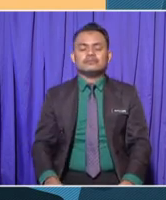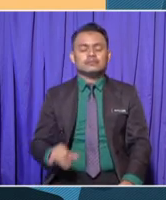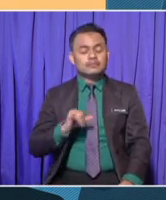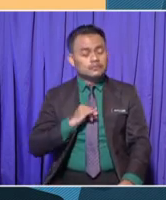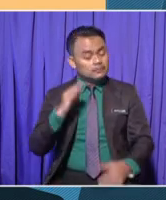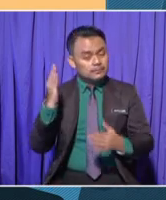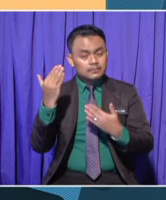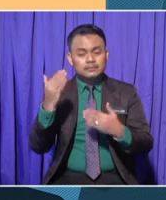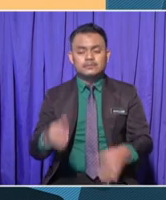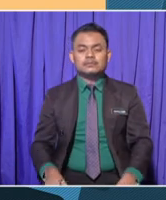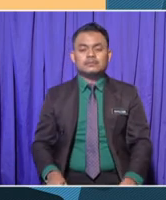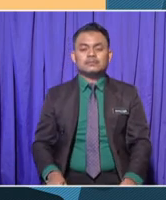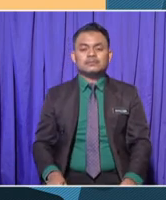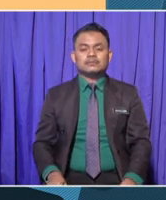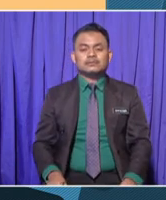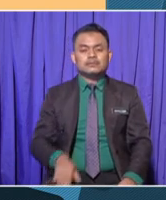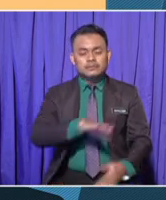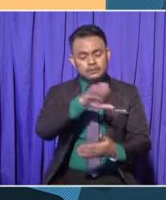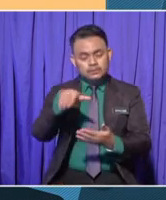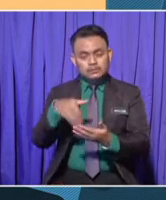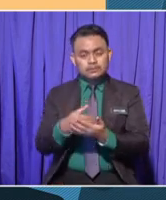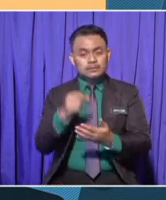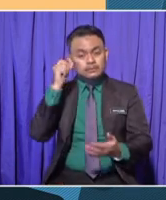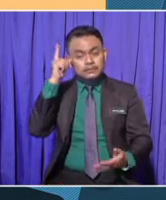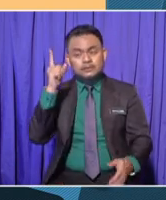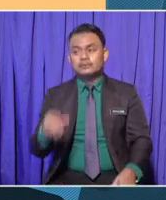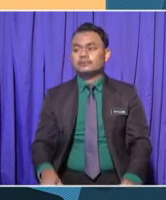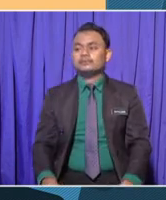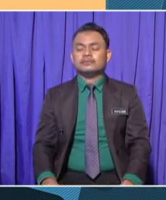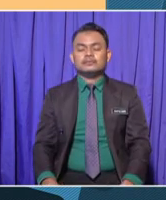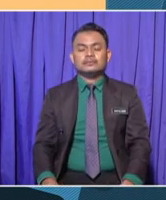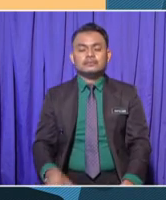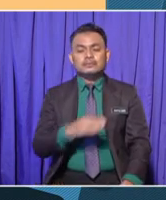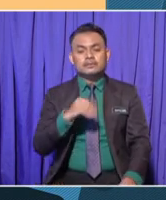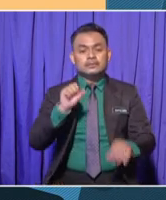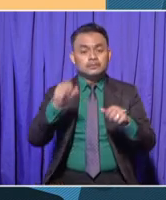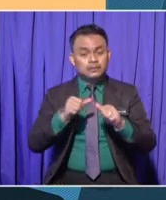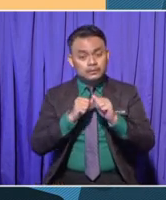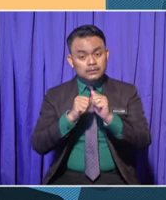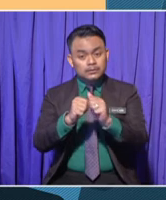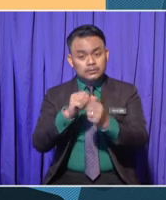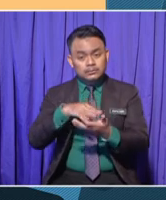I hope you are really understood and can follow our lesson today.